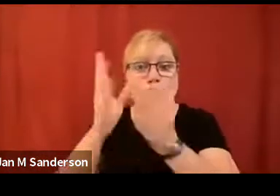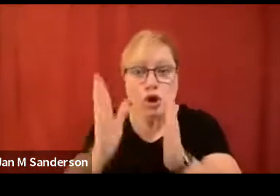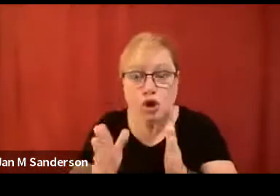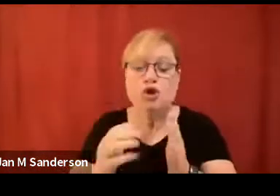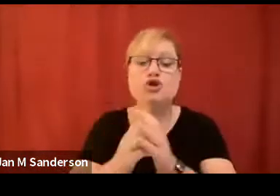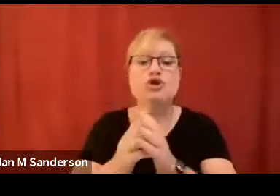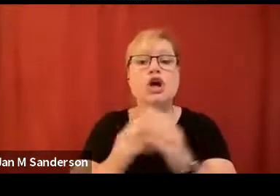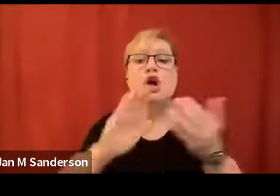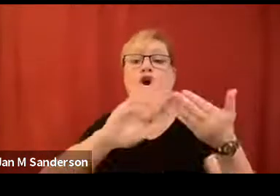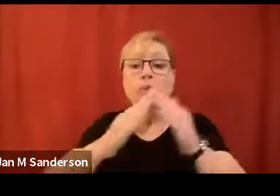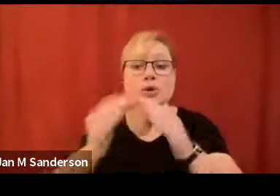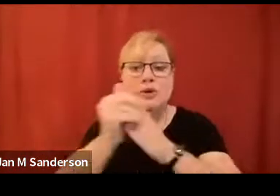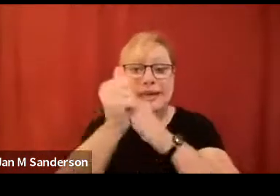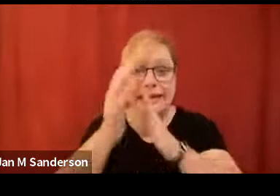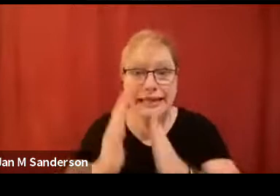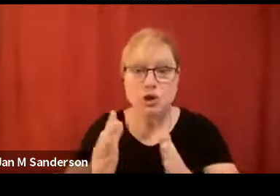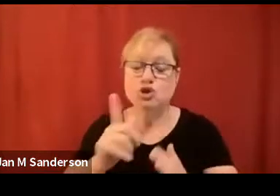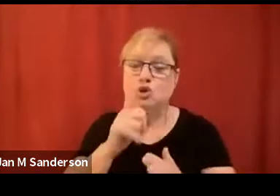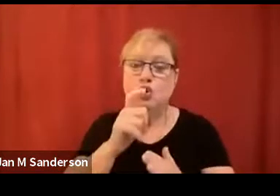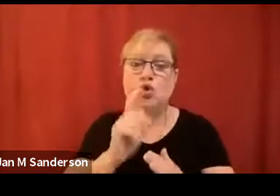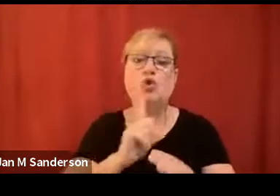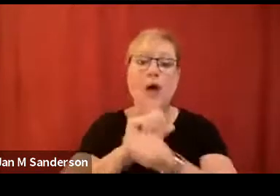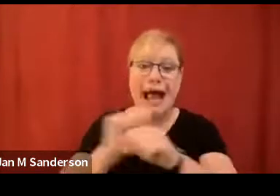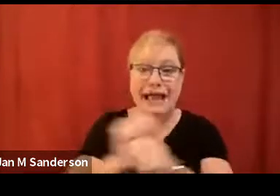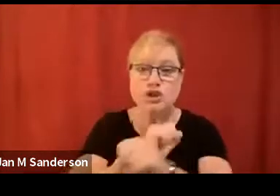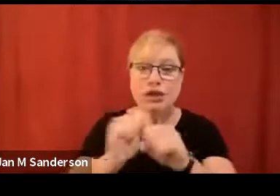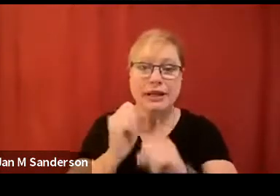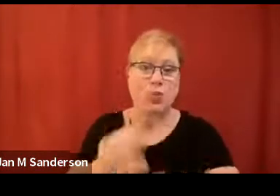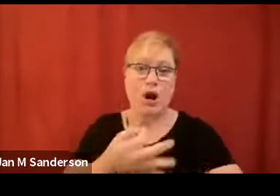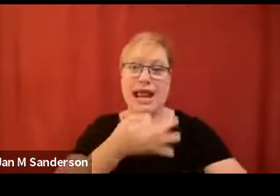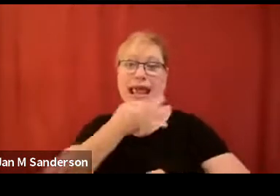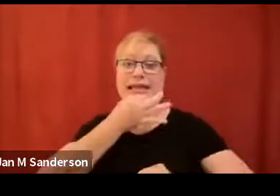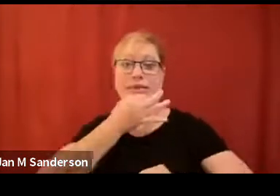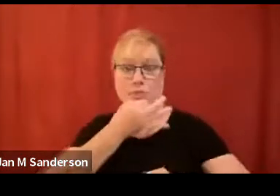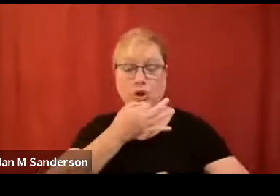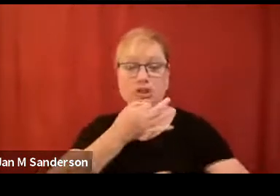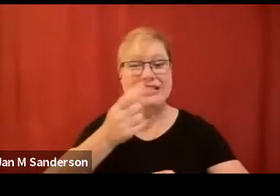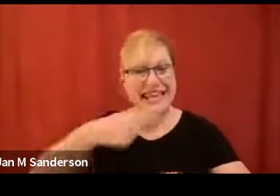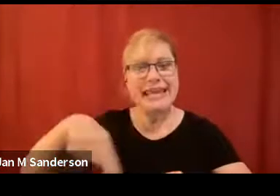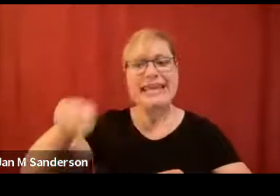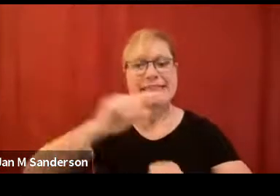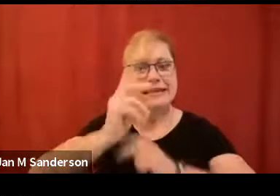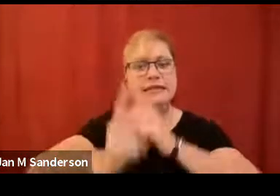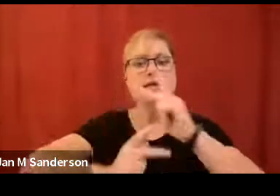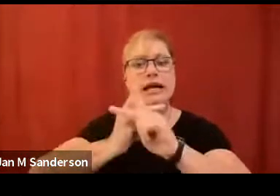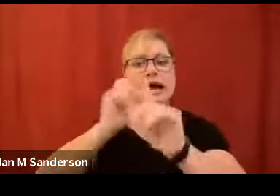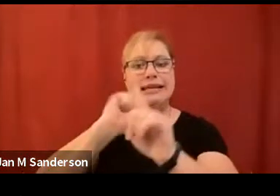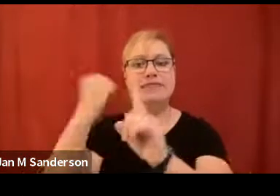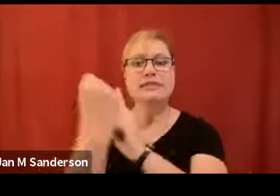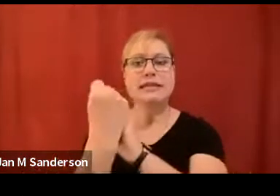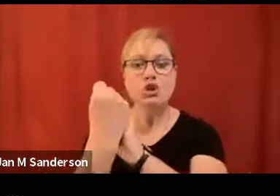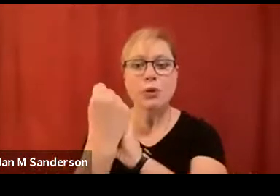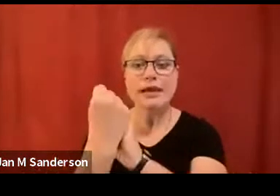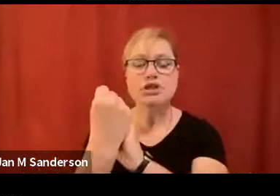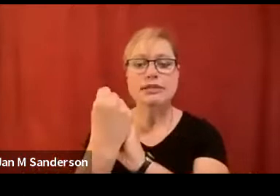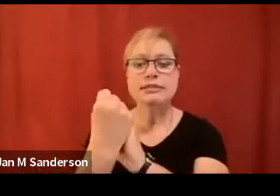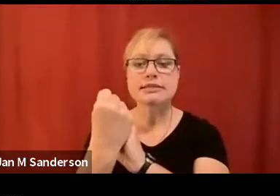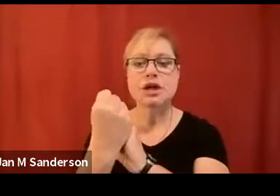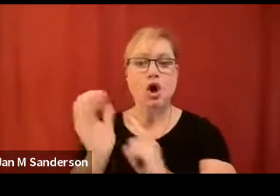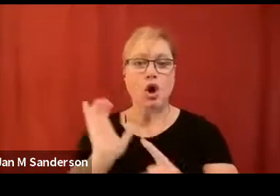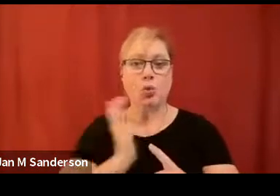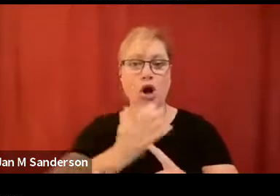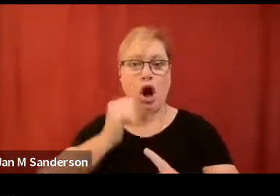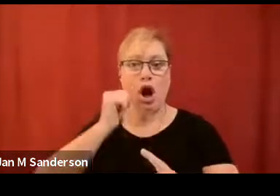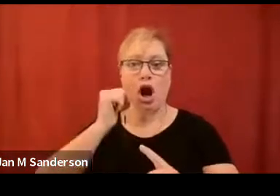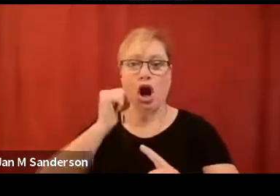community leaders who actually were experts in these types of situations where our girls were just,